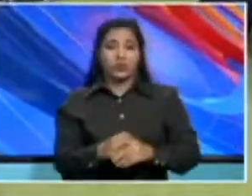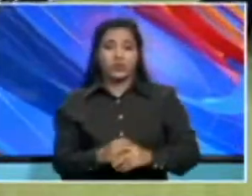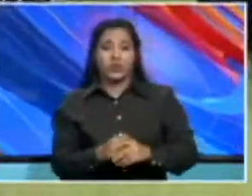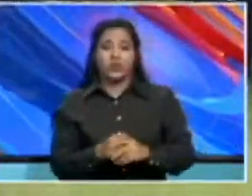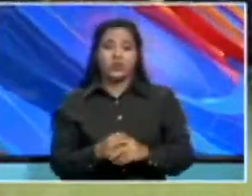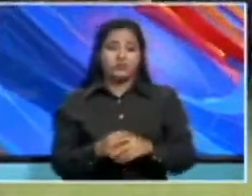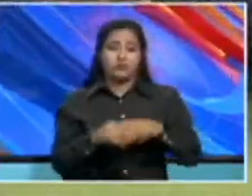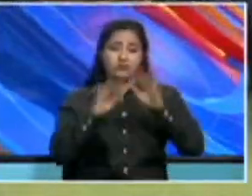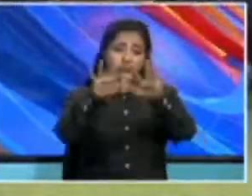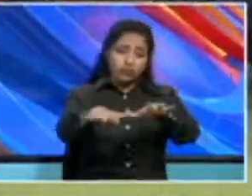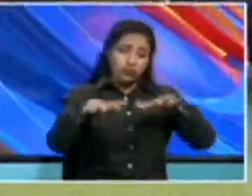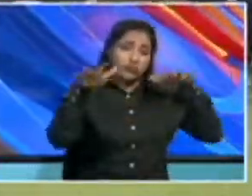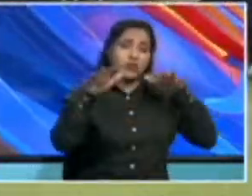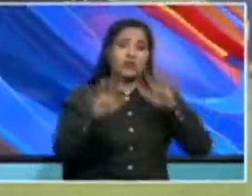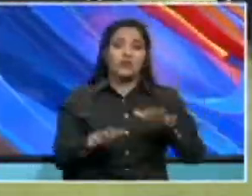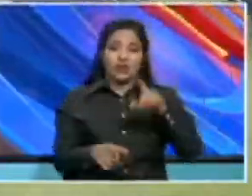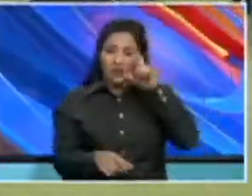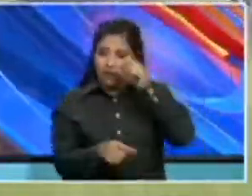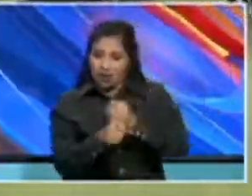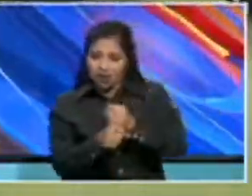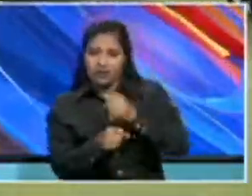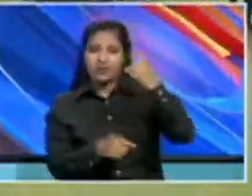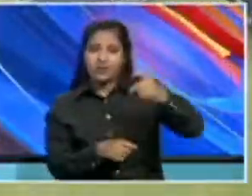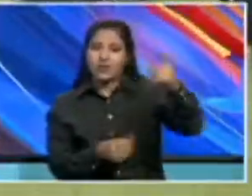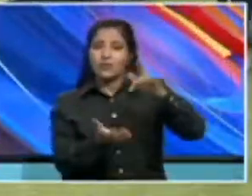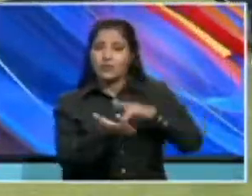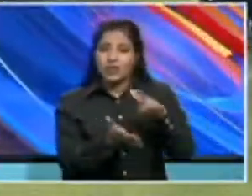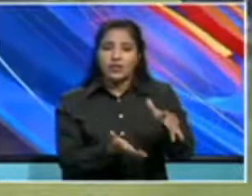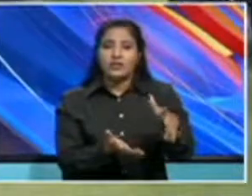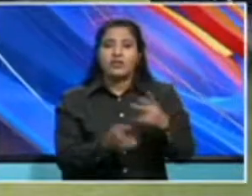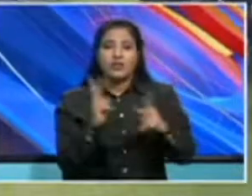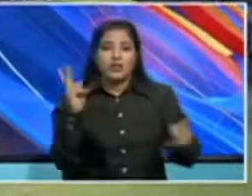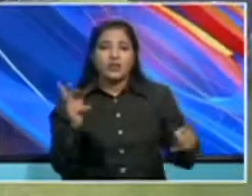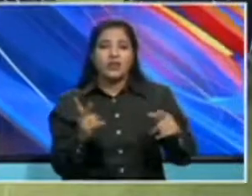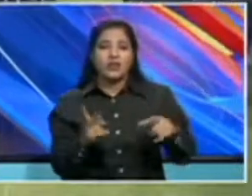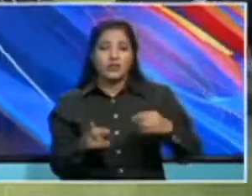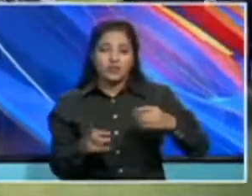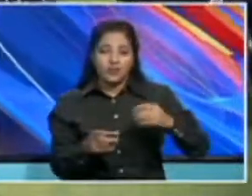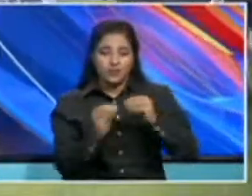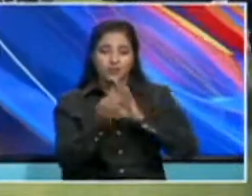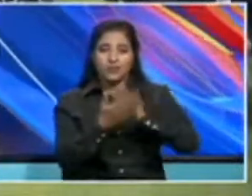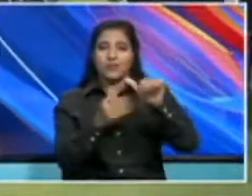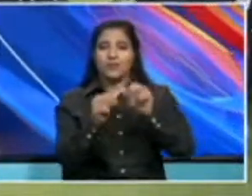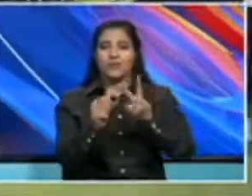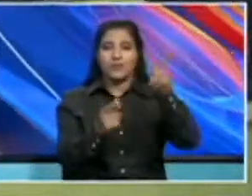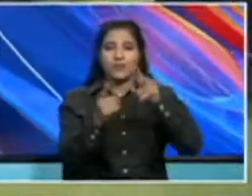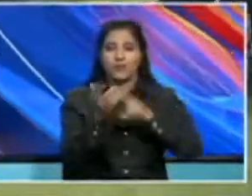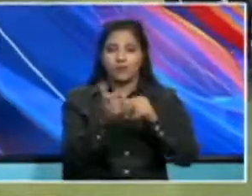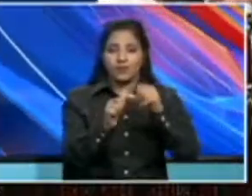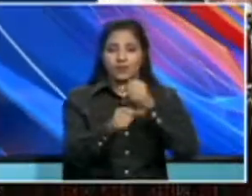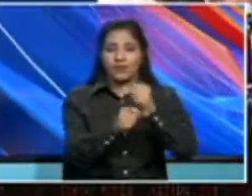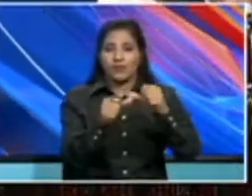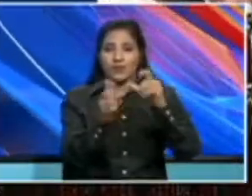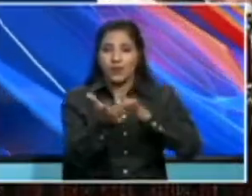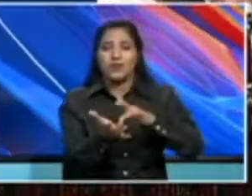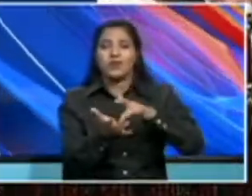from. Gandhinagar, Surat, Vadodara, Rajkot and Bhavnagar. And remember, this is the first time Gujarat is